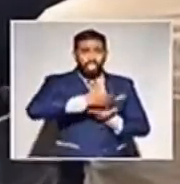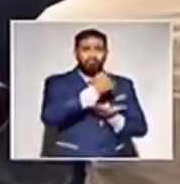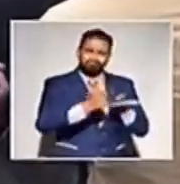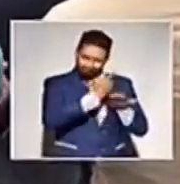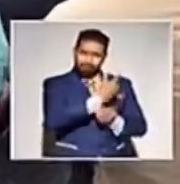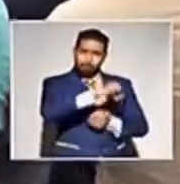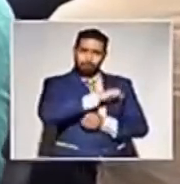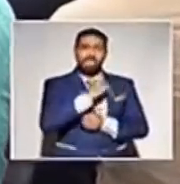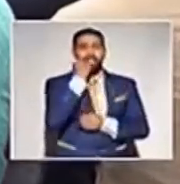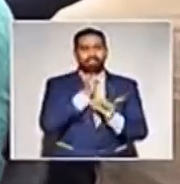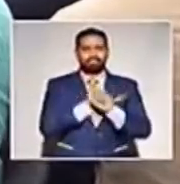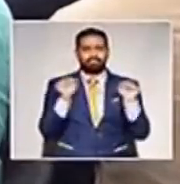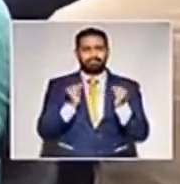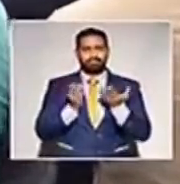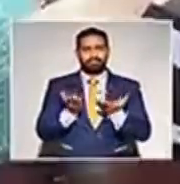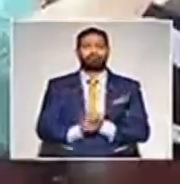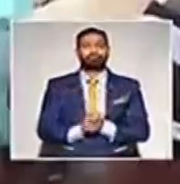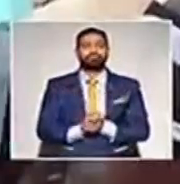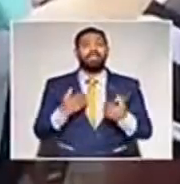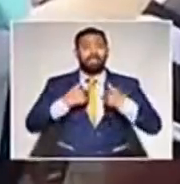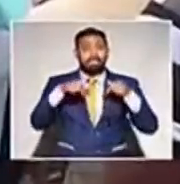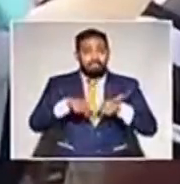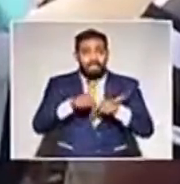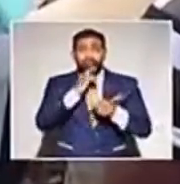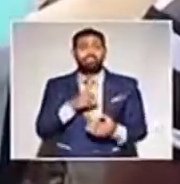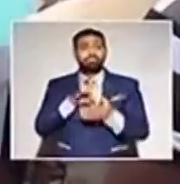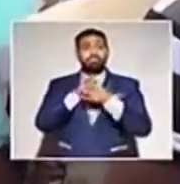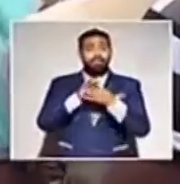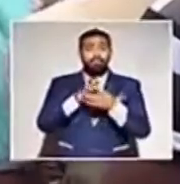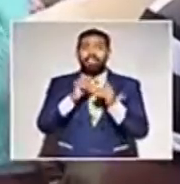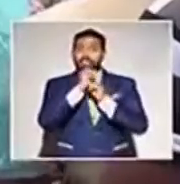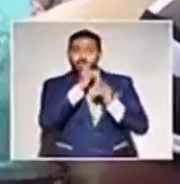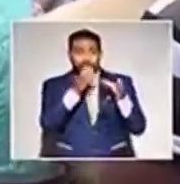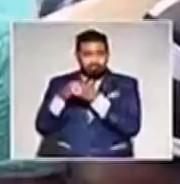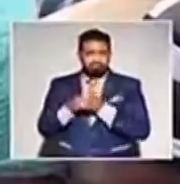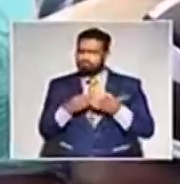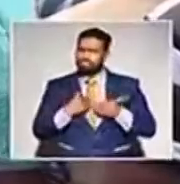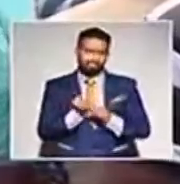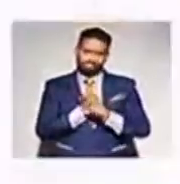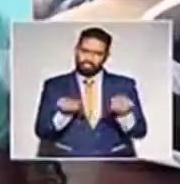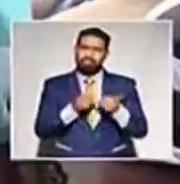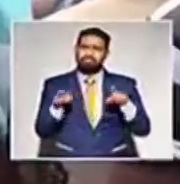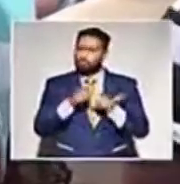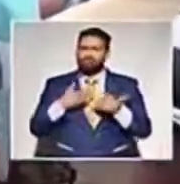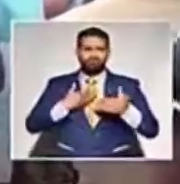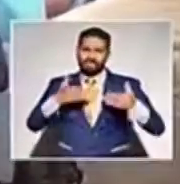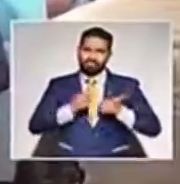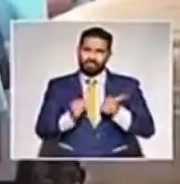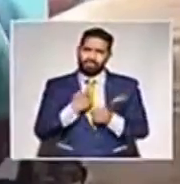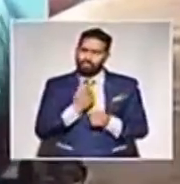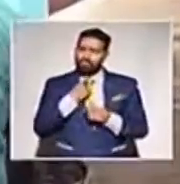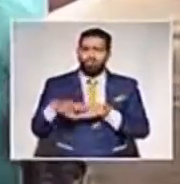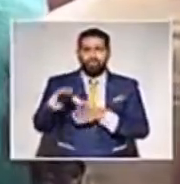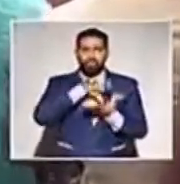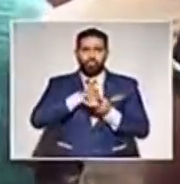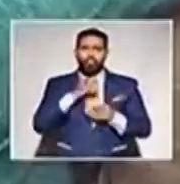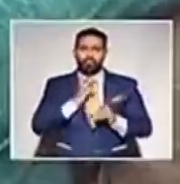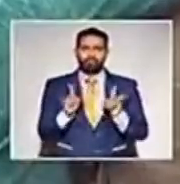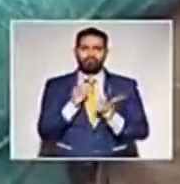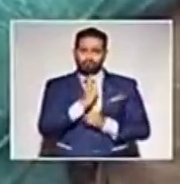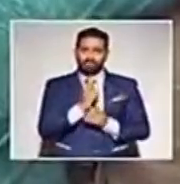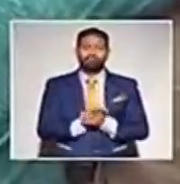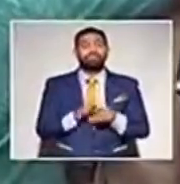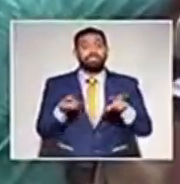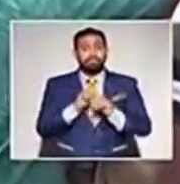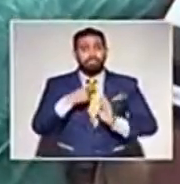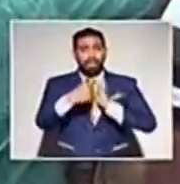We have no affiliation to any party, neither do we have differences. These problems have affected all of us. The entire country is demanding that Gotabaya